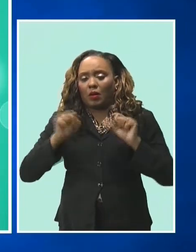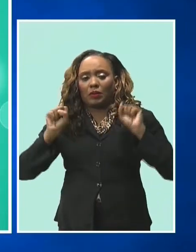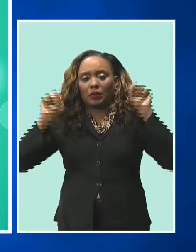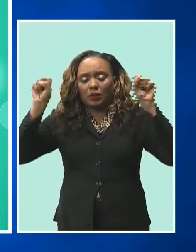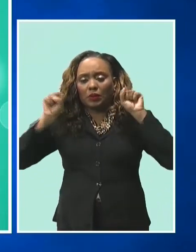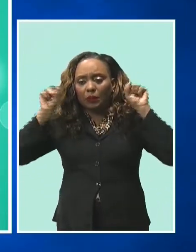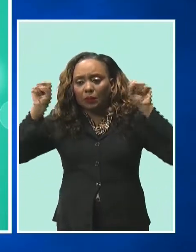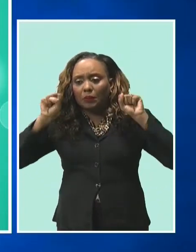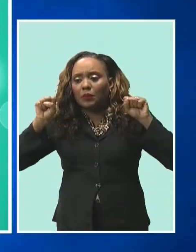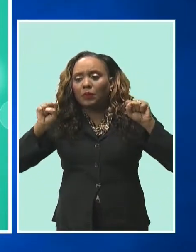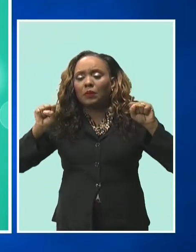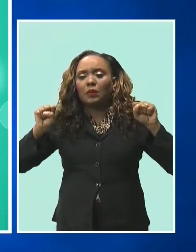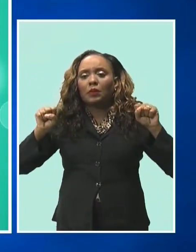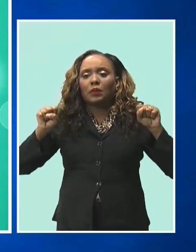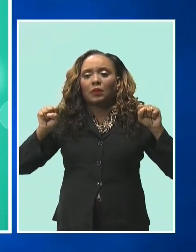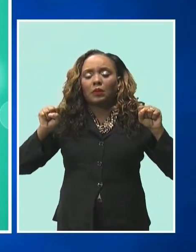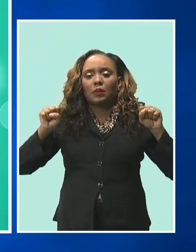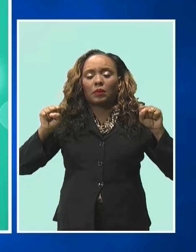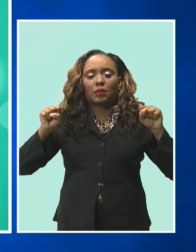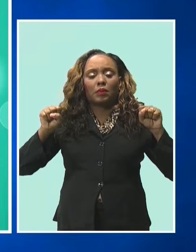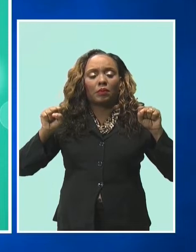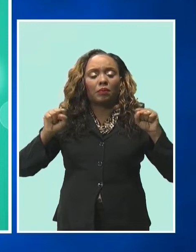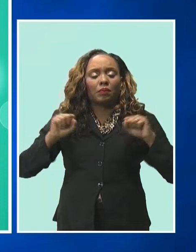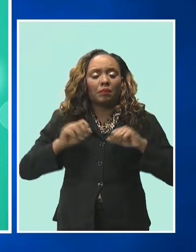gyms, all